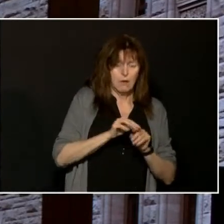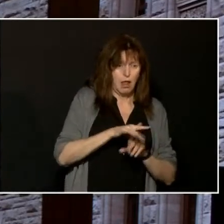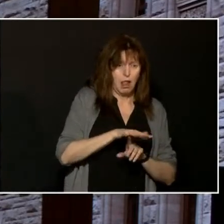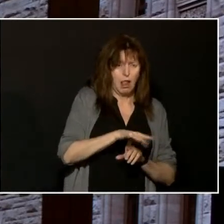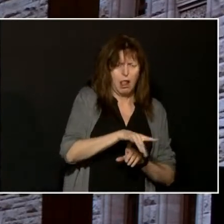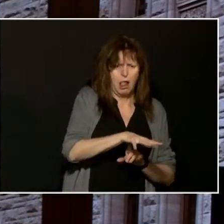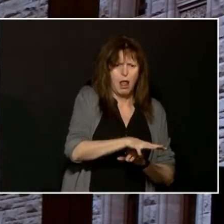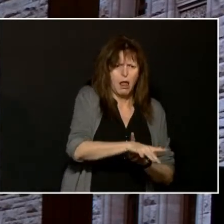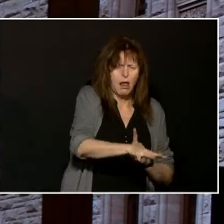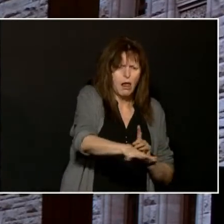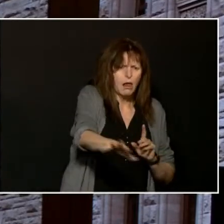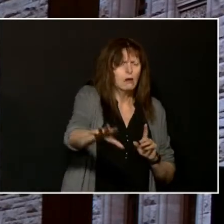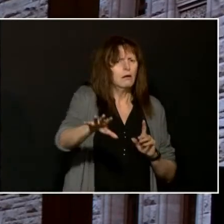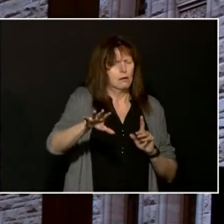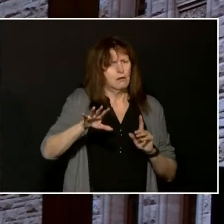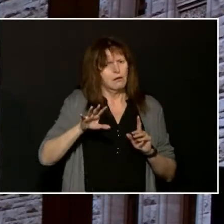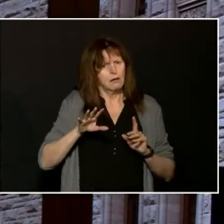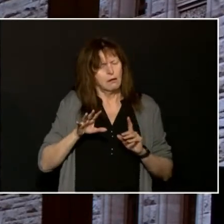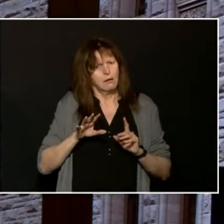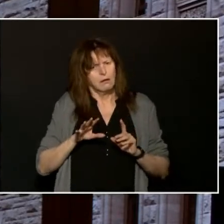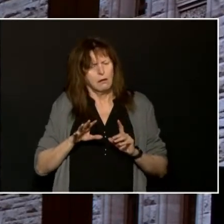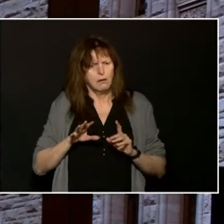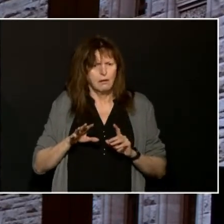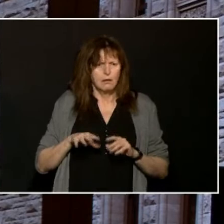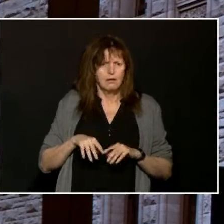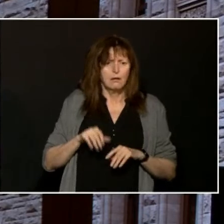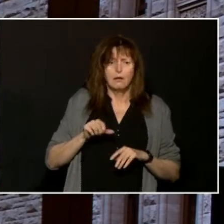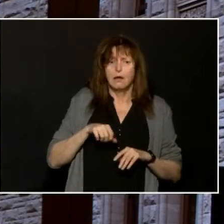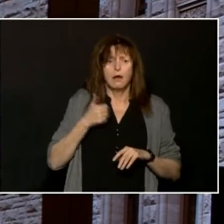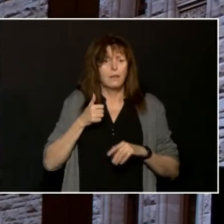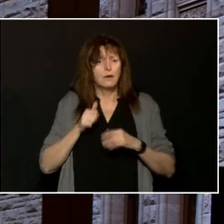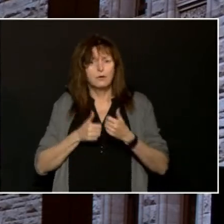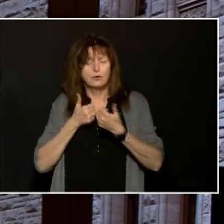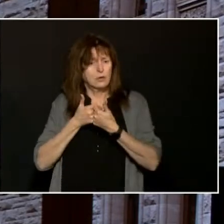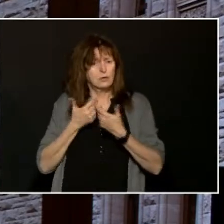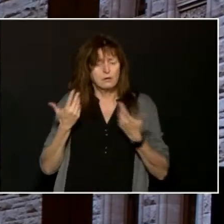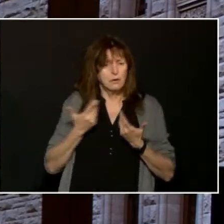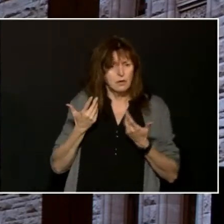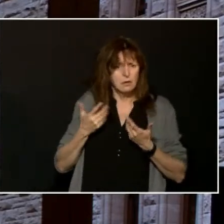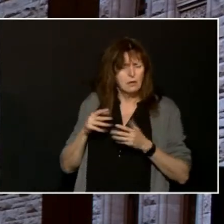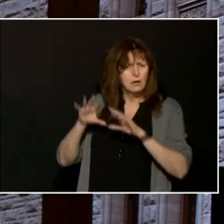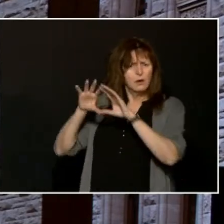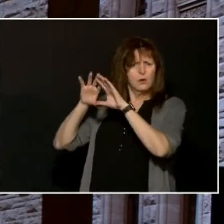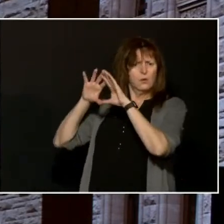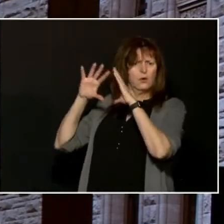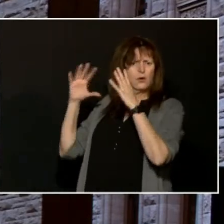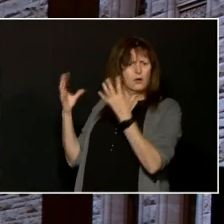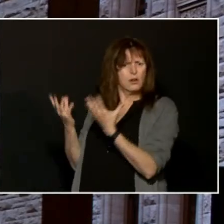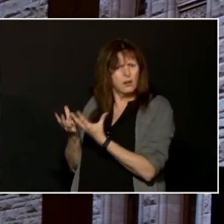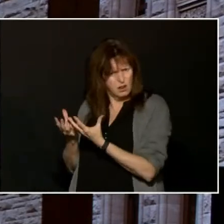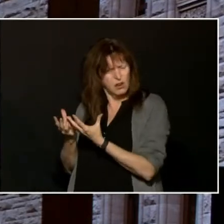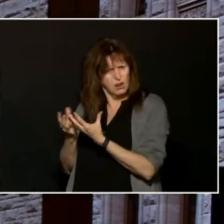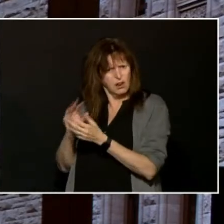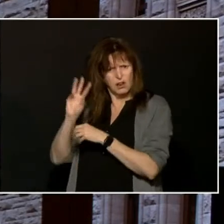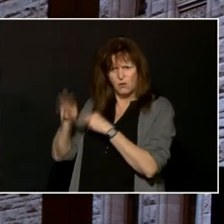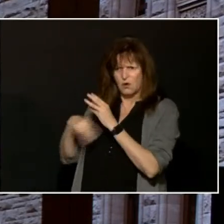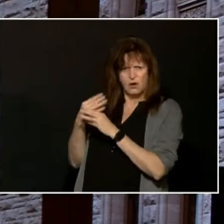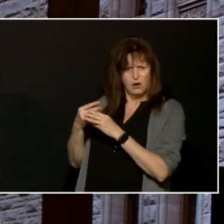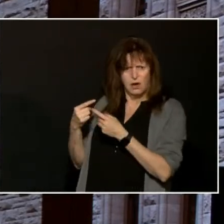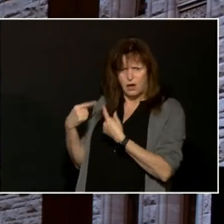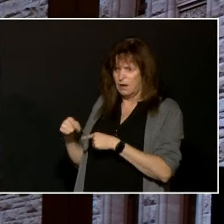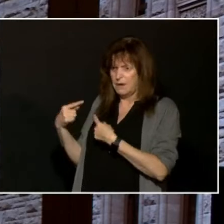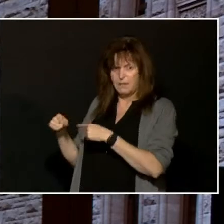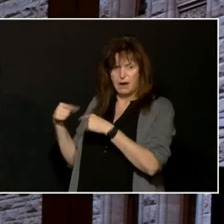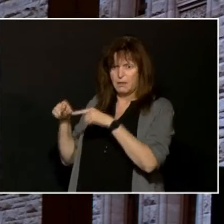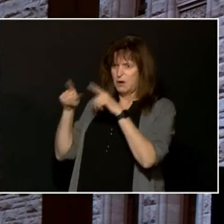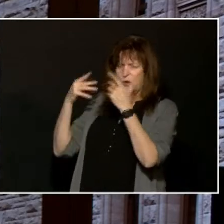other challenge we have is that we're in a global pandemic, and there's many events happening globally in other countries outside of us, and